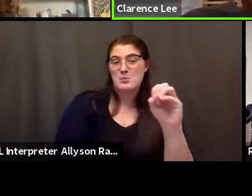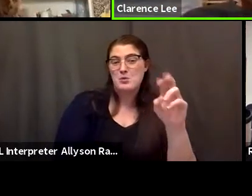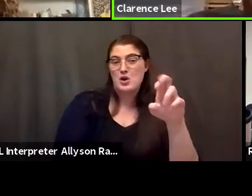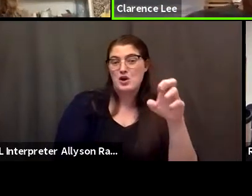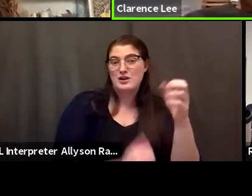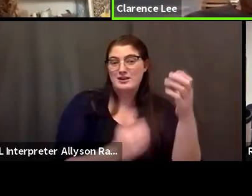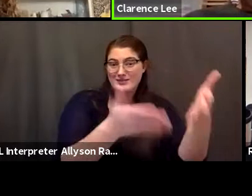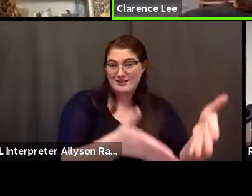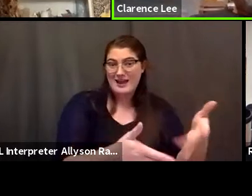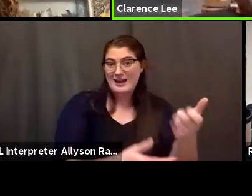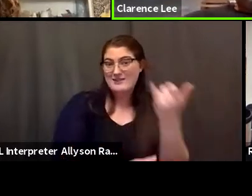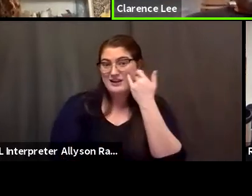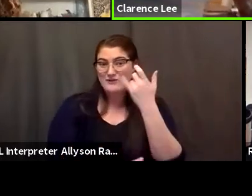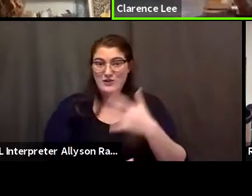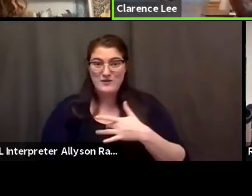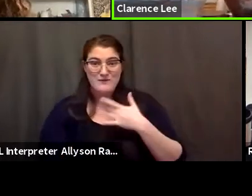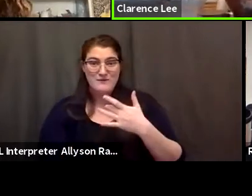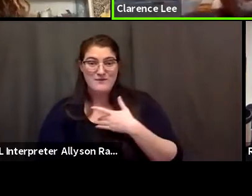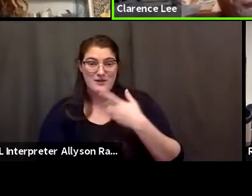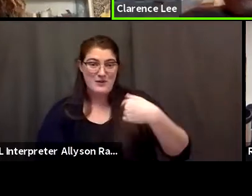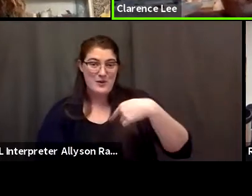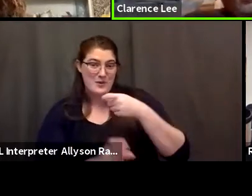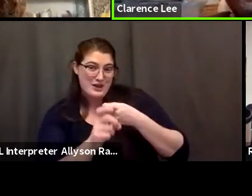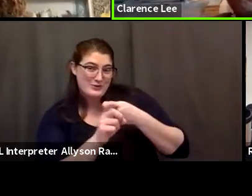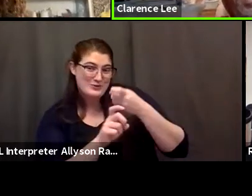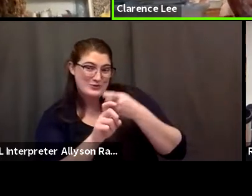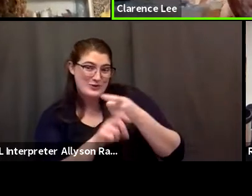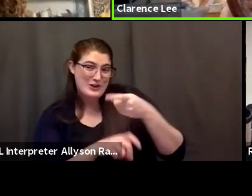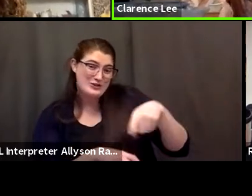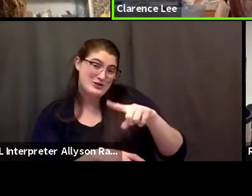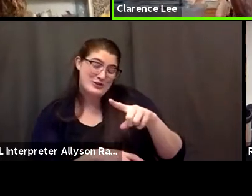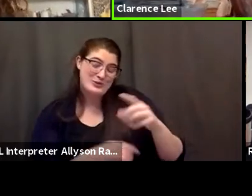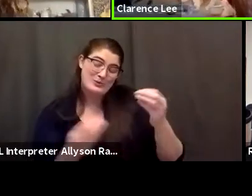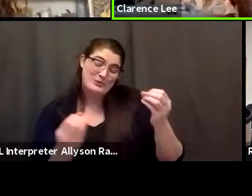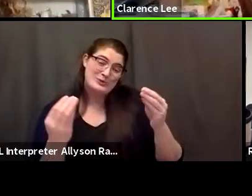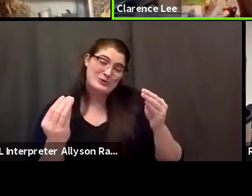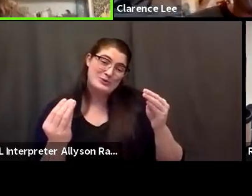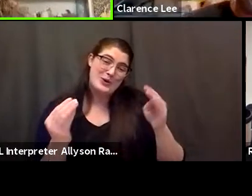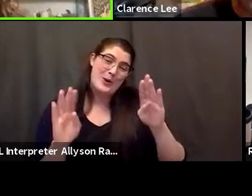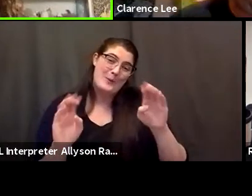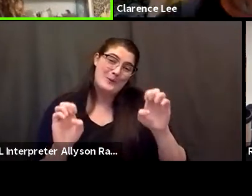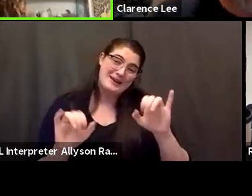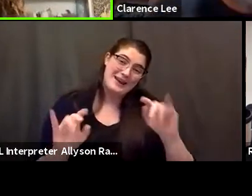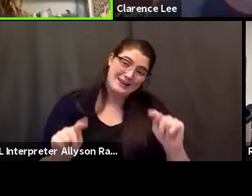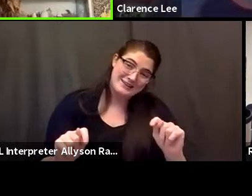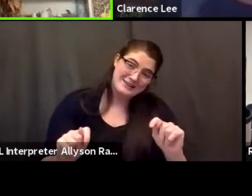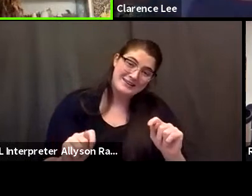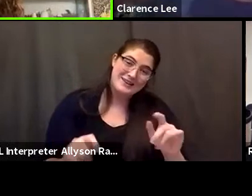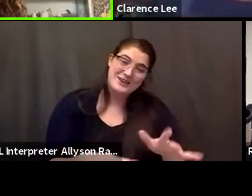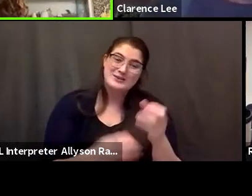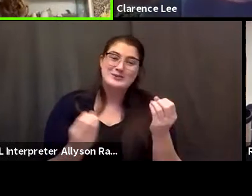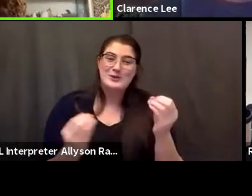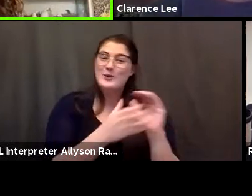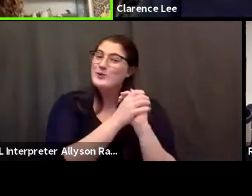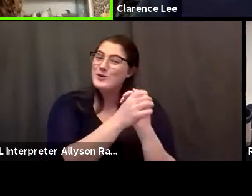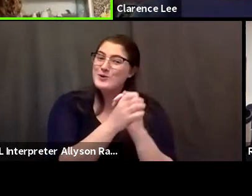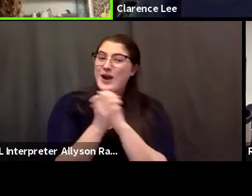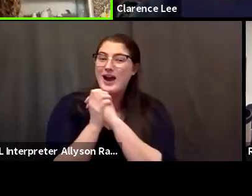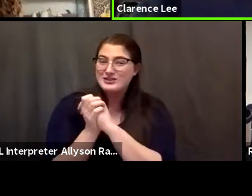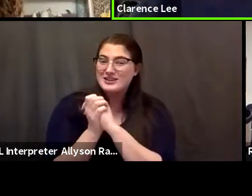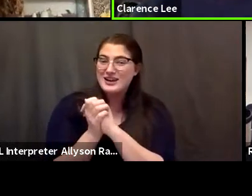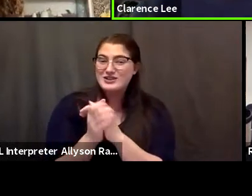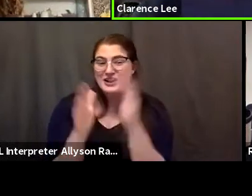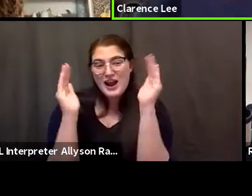if you feel that we tricked you, so be it. We would say congratulations, and